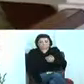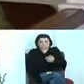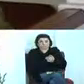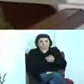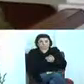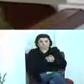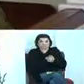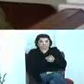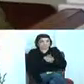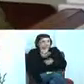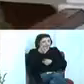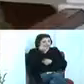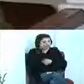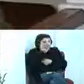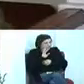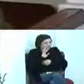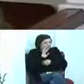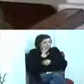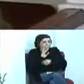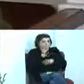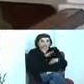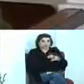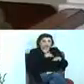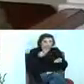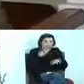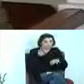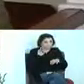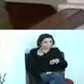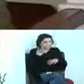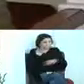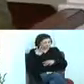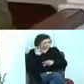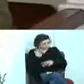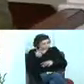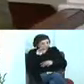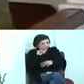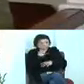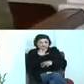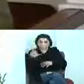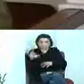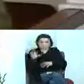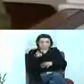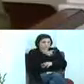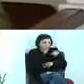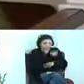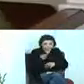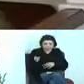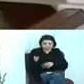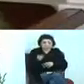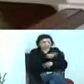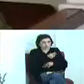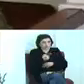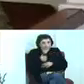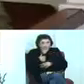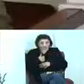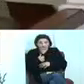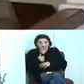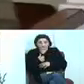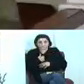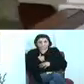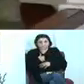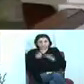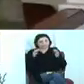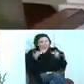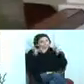But God is calling founders, you and me, to